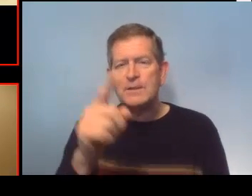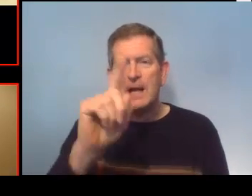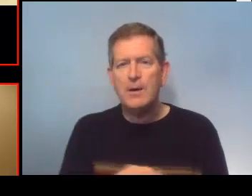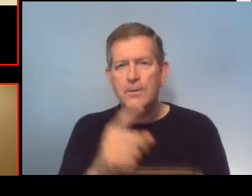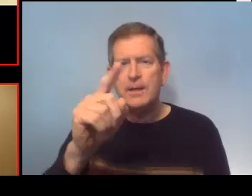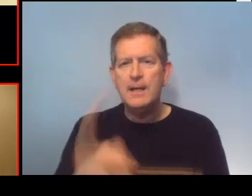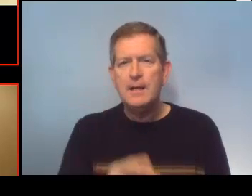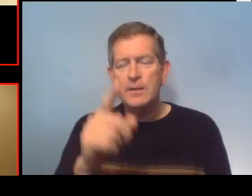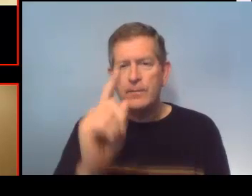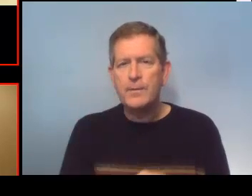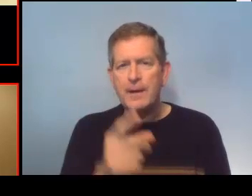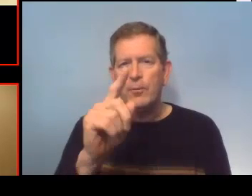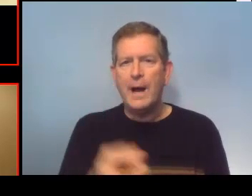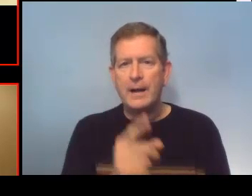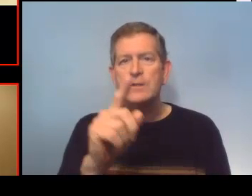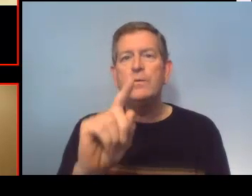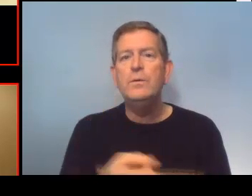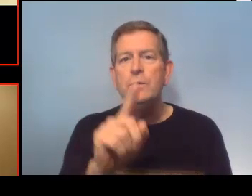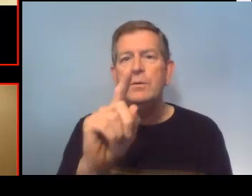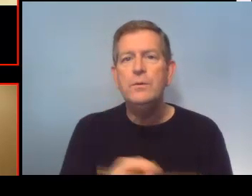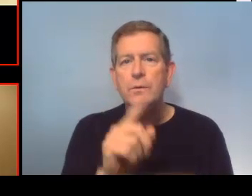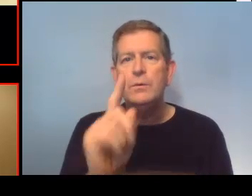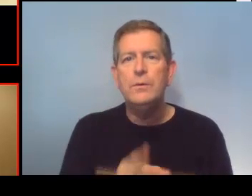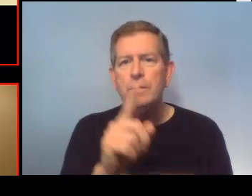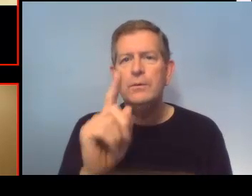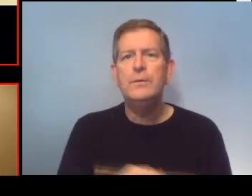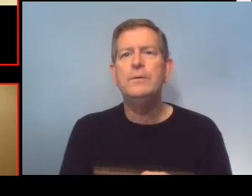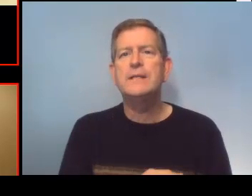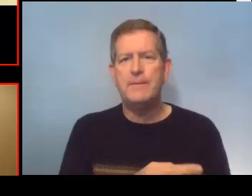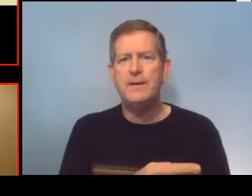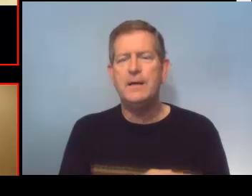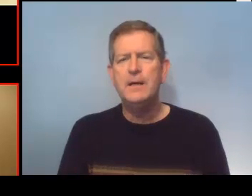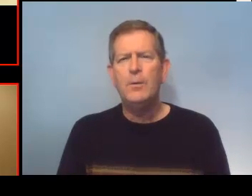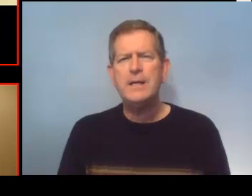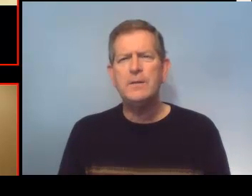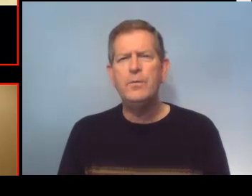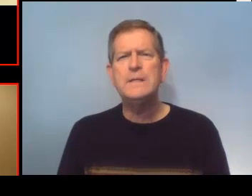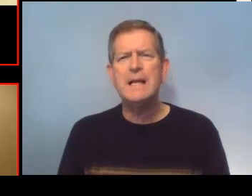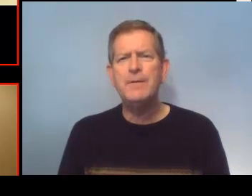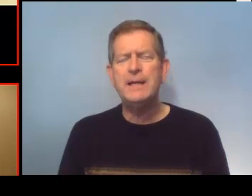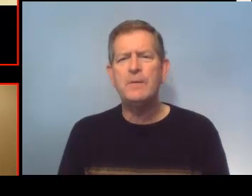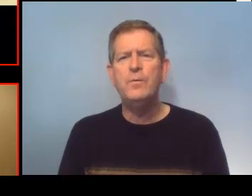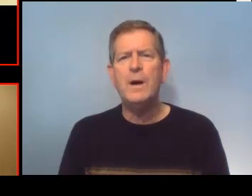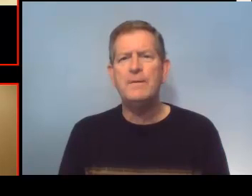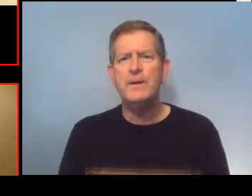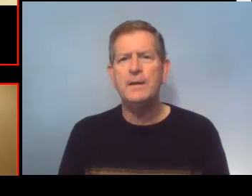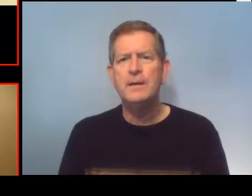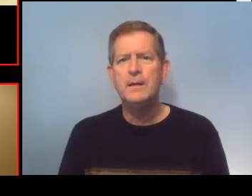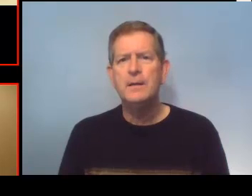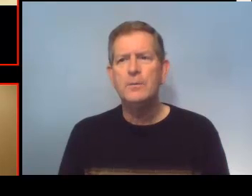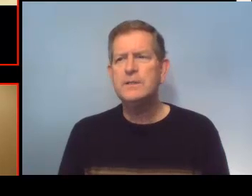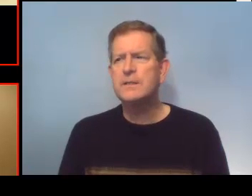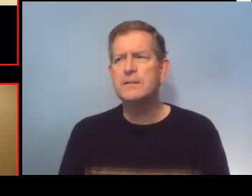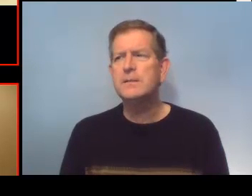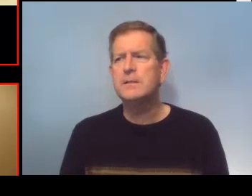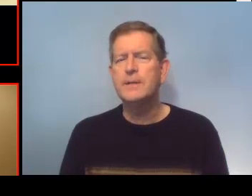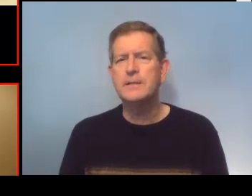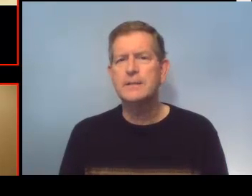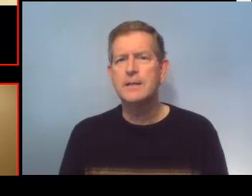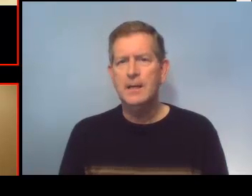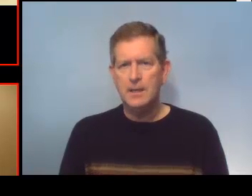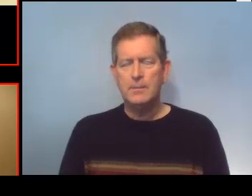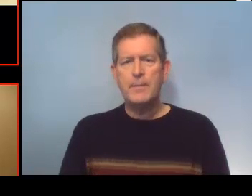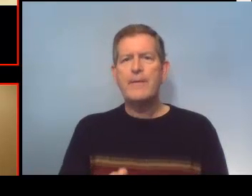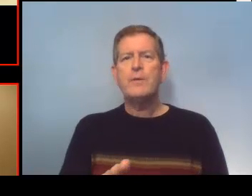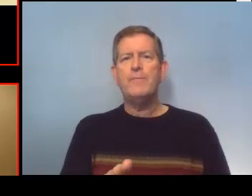have a different sound to the verb avoir. It's vous avez. Why is it vous avez, not vous avez? What's this? This is a